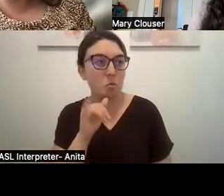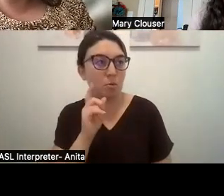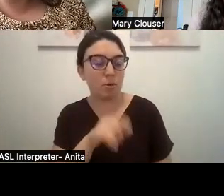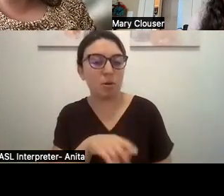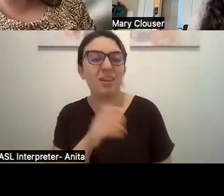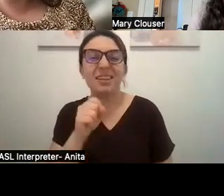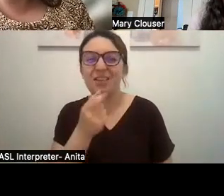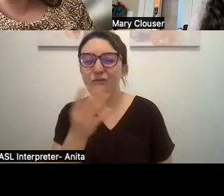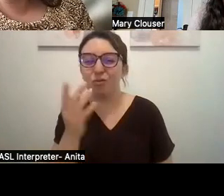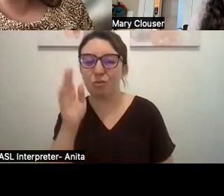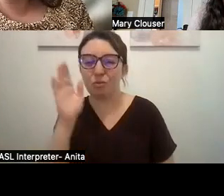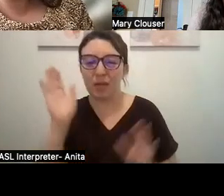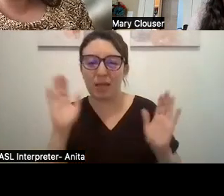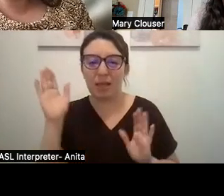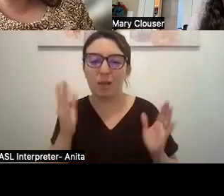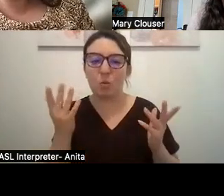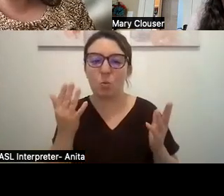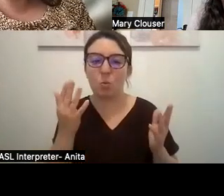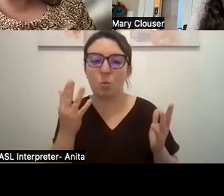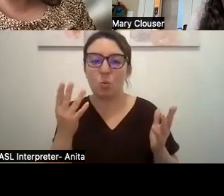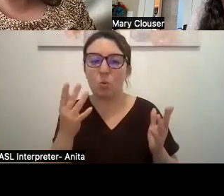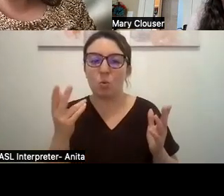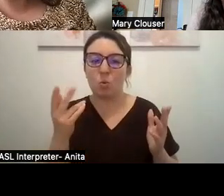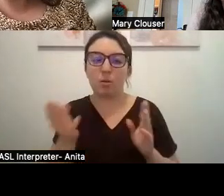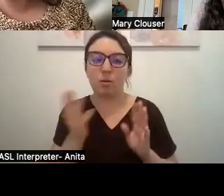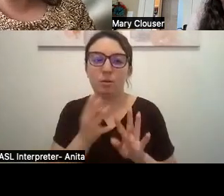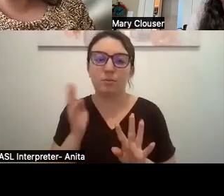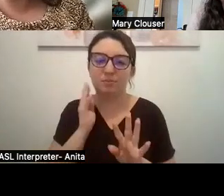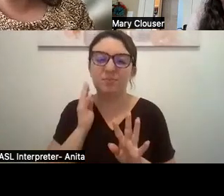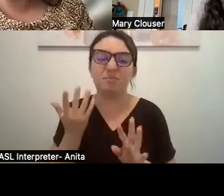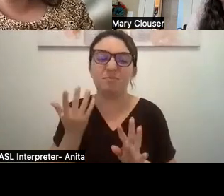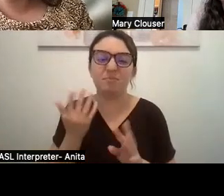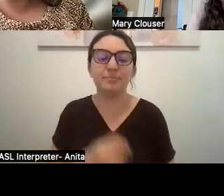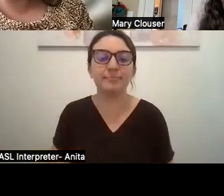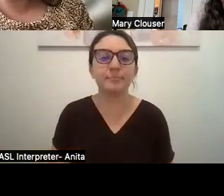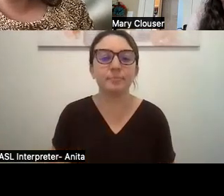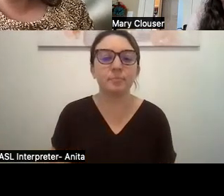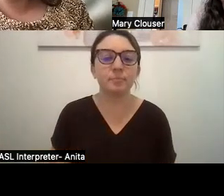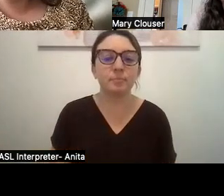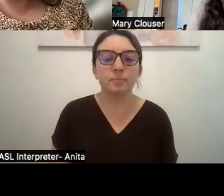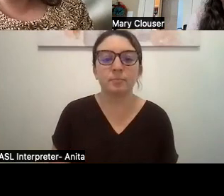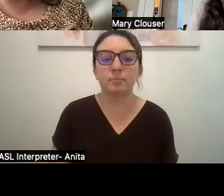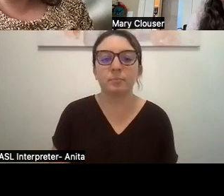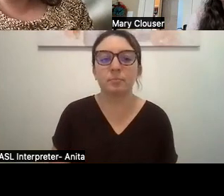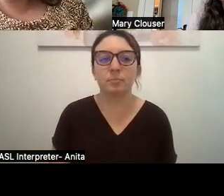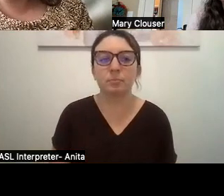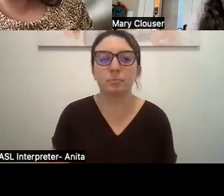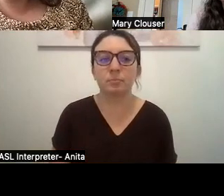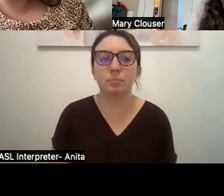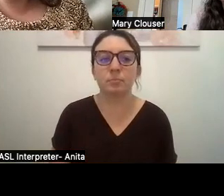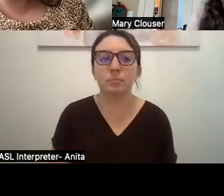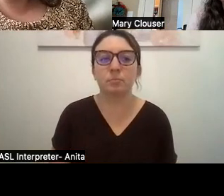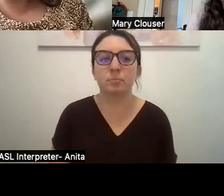Yeah, we have a few hands up. So if you want to put it down and then let's get to everybody, and then I'll re-answer if we have time. Thank